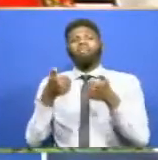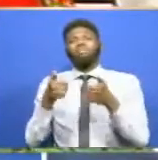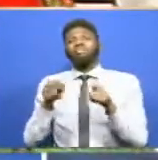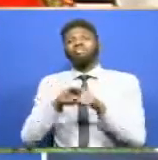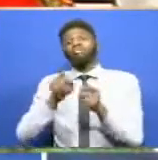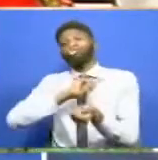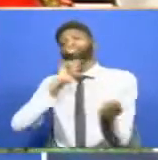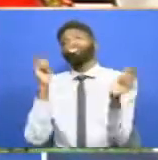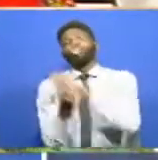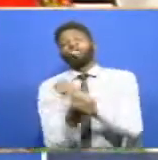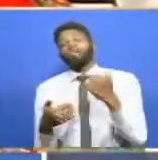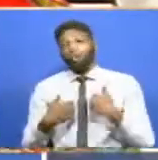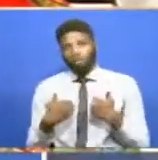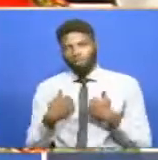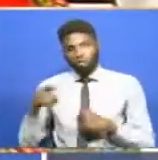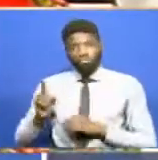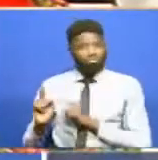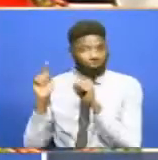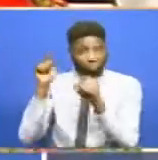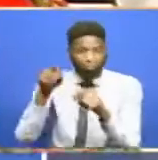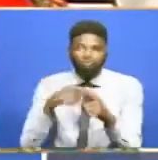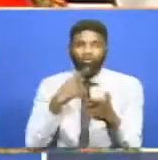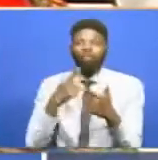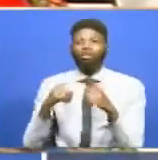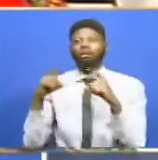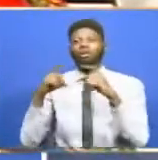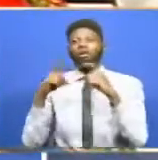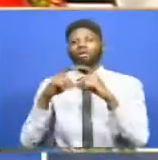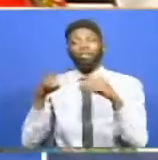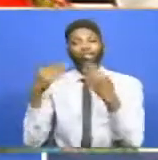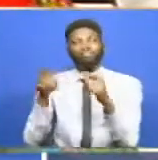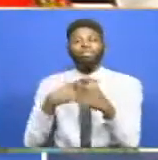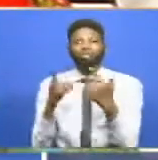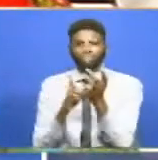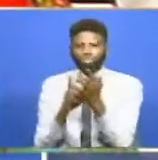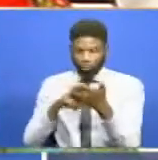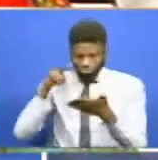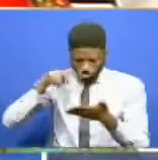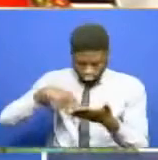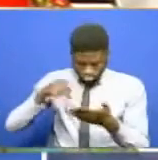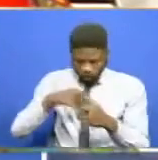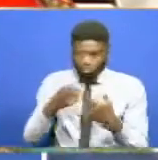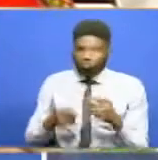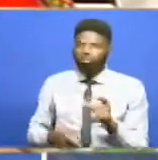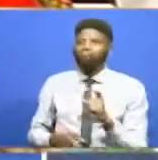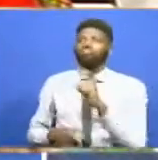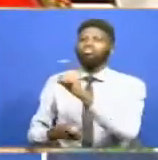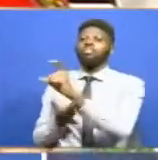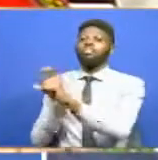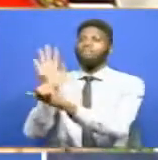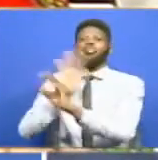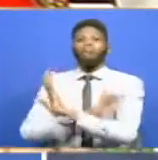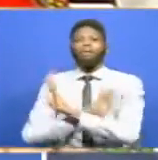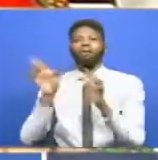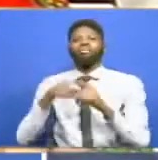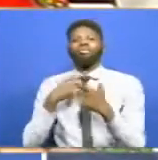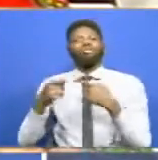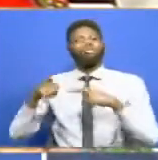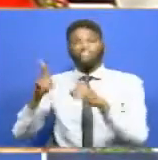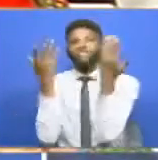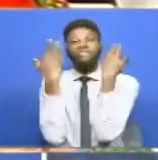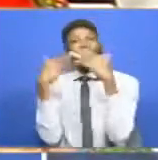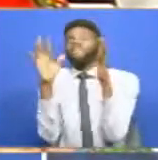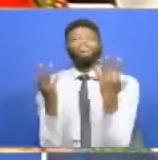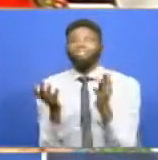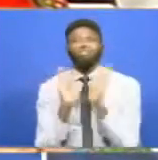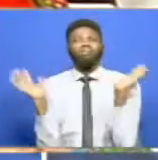something different. All you had to do was give your card, the doctor will go through it and give it back to you. And then you're done with your cleaning.